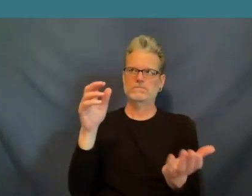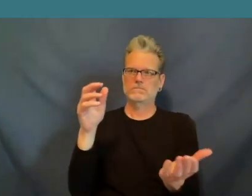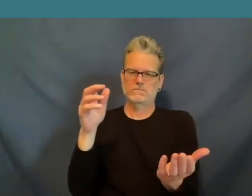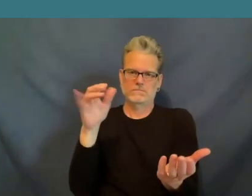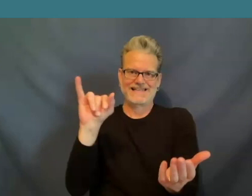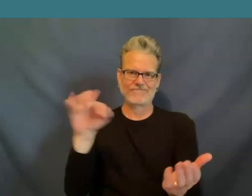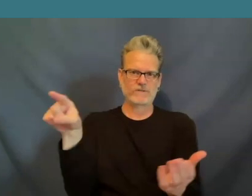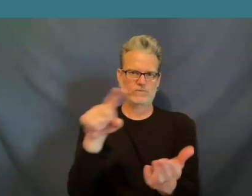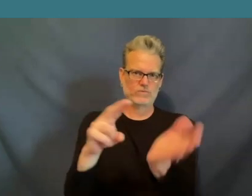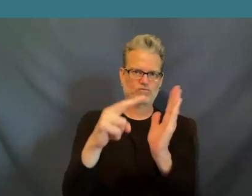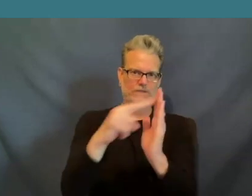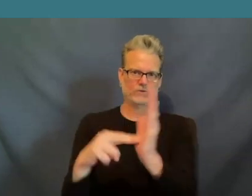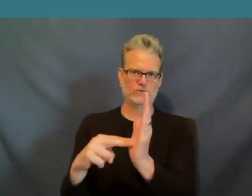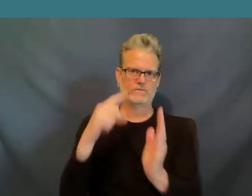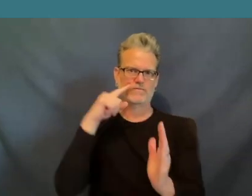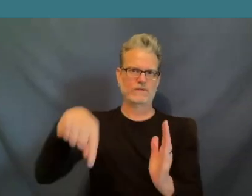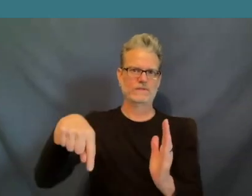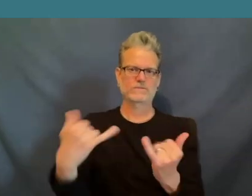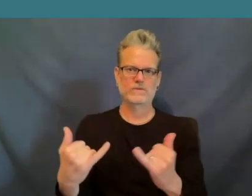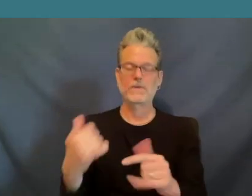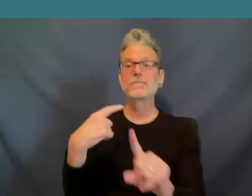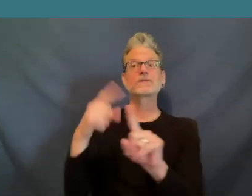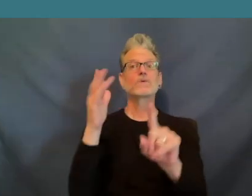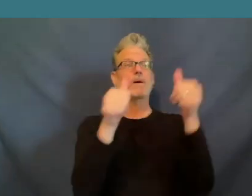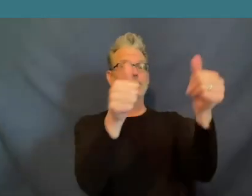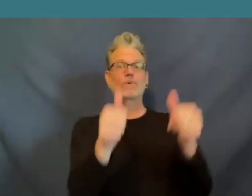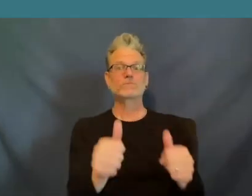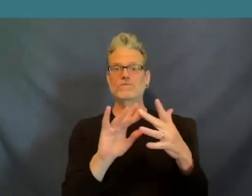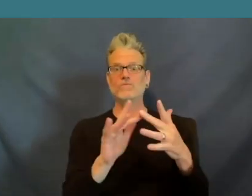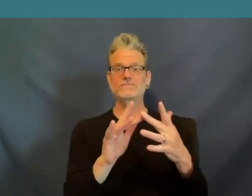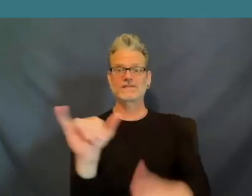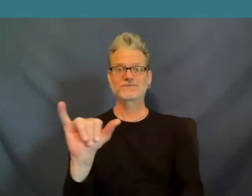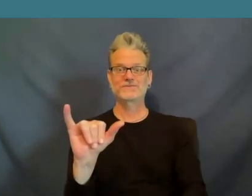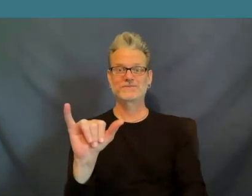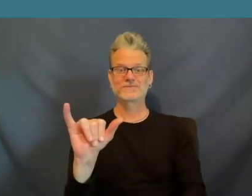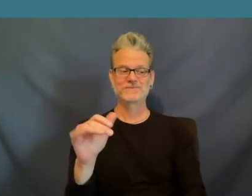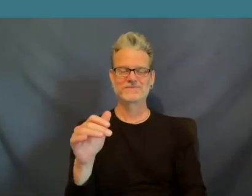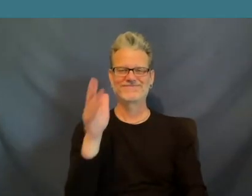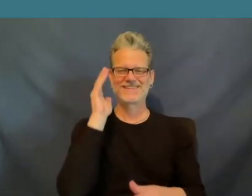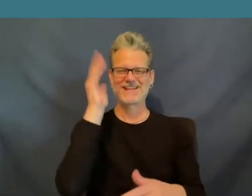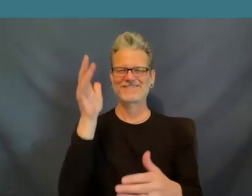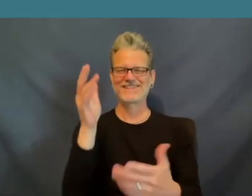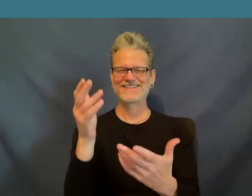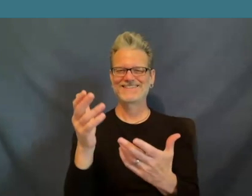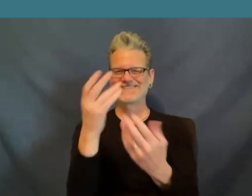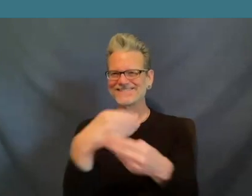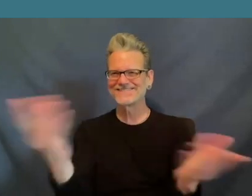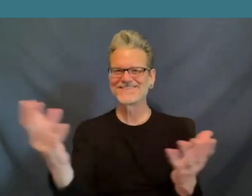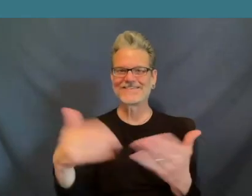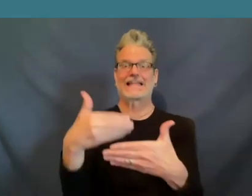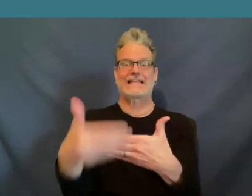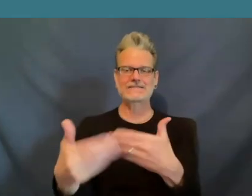will also be posting those recordings on our website, which I'll be sharing in the next slide.